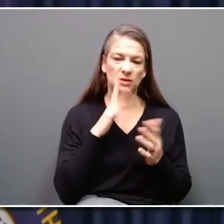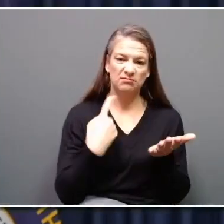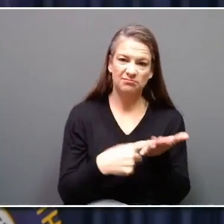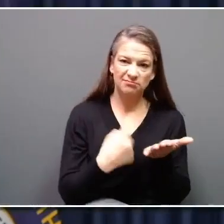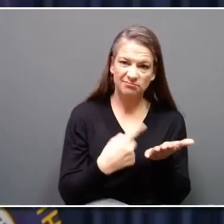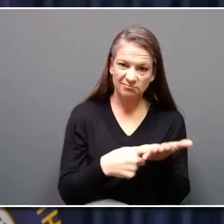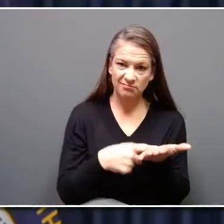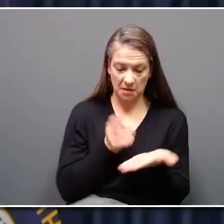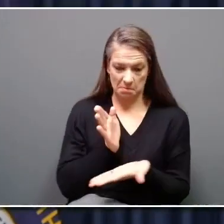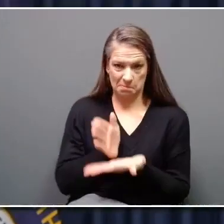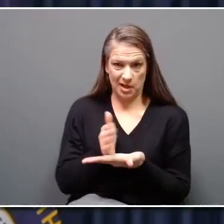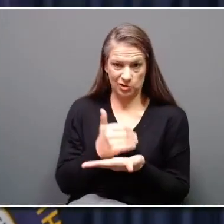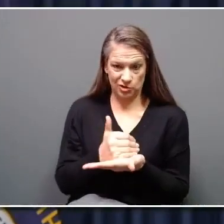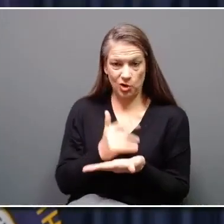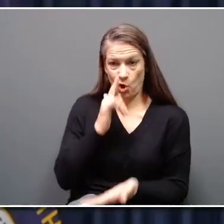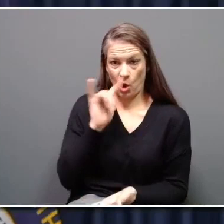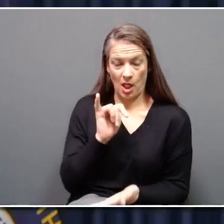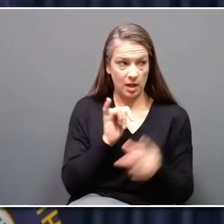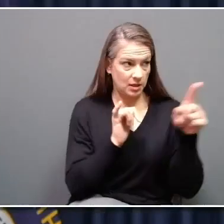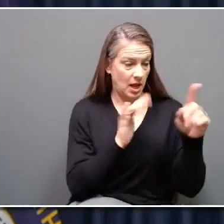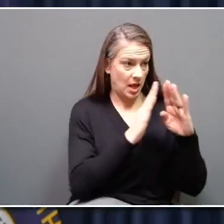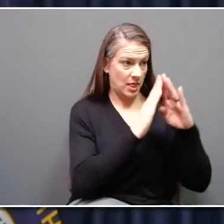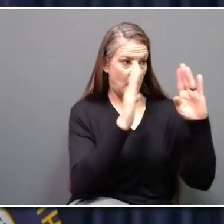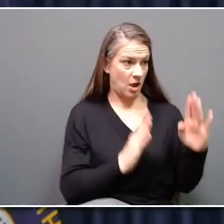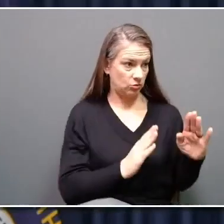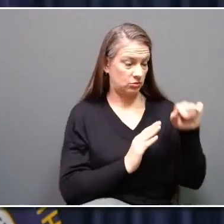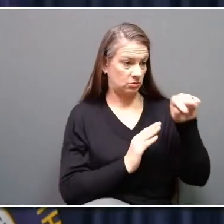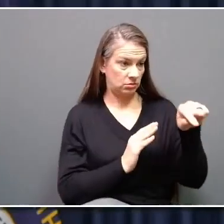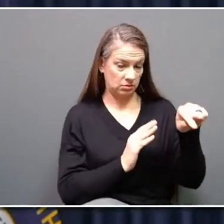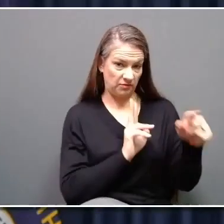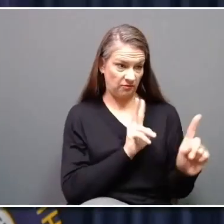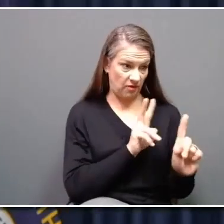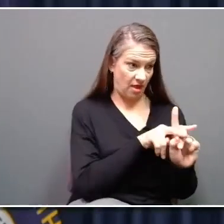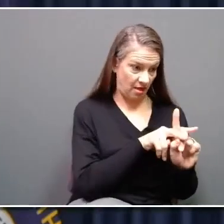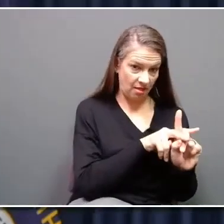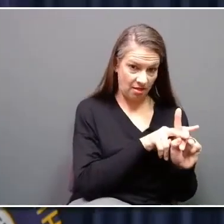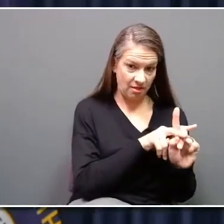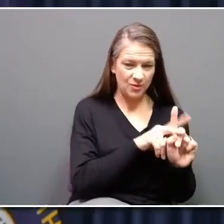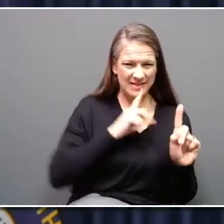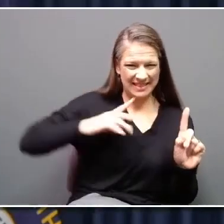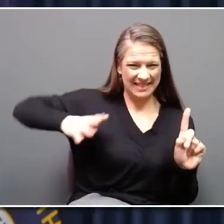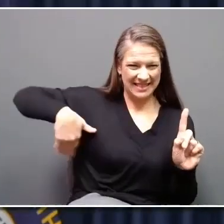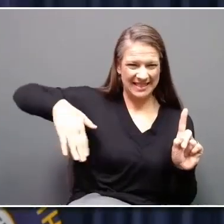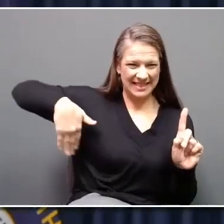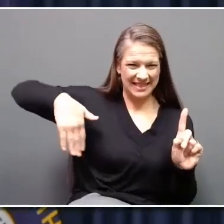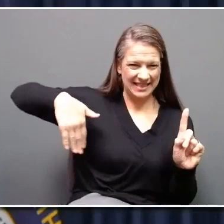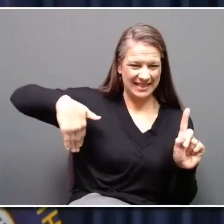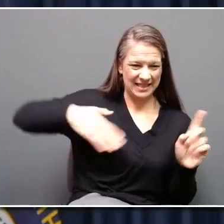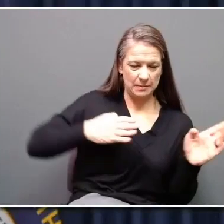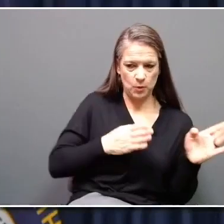budget that the House majority filed but has not yet moved the other day, and